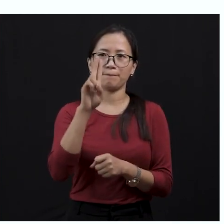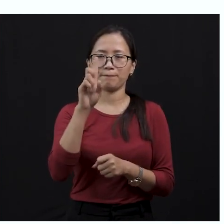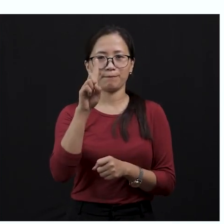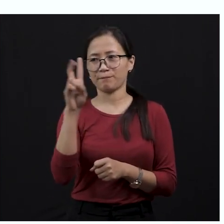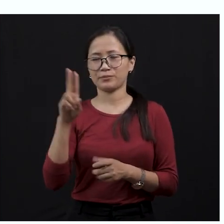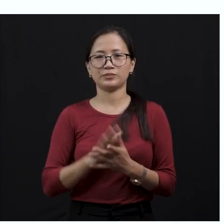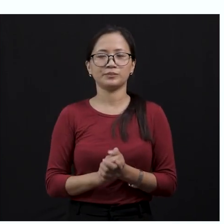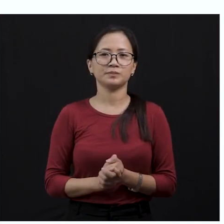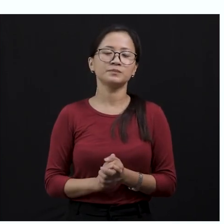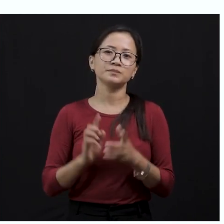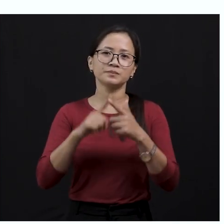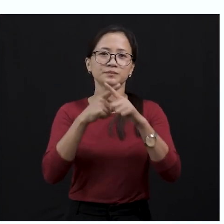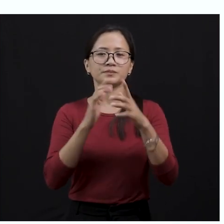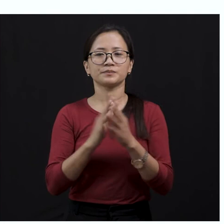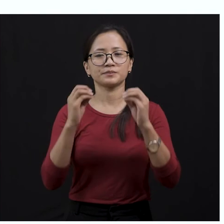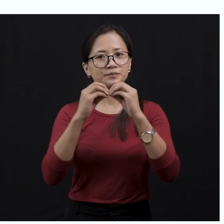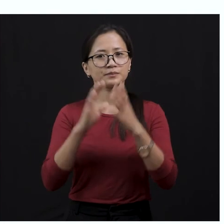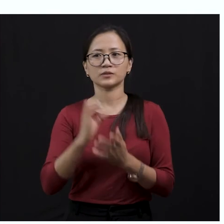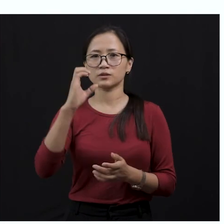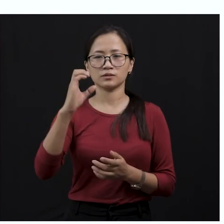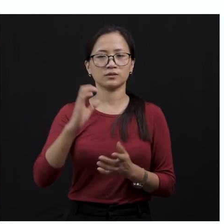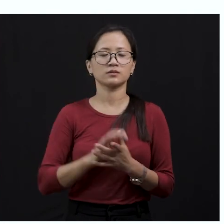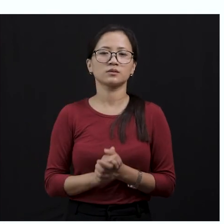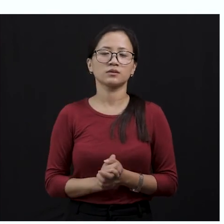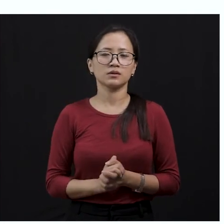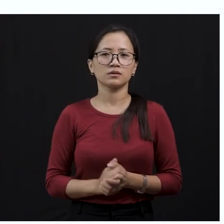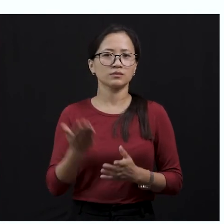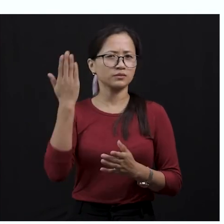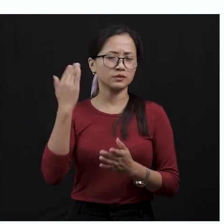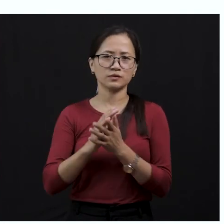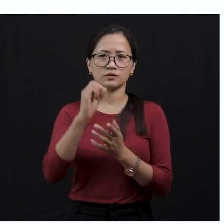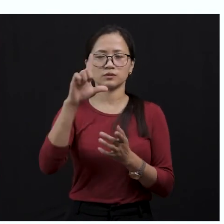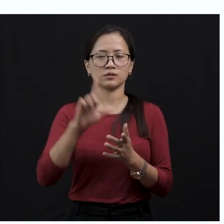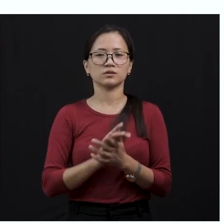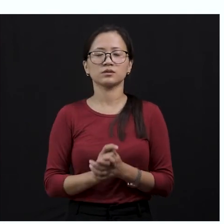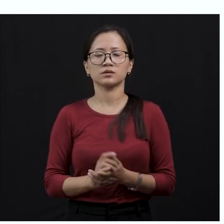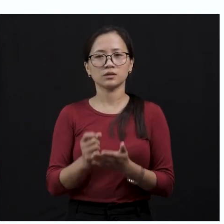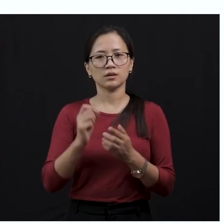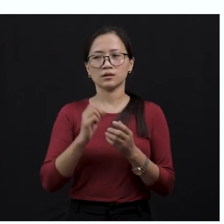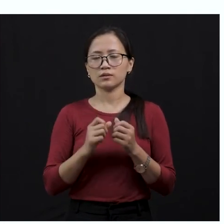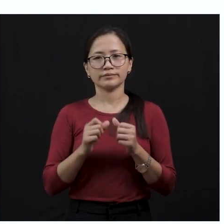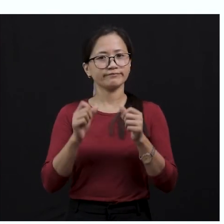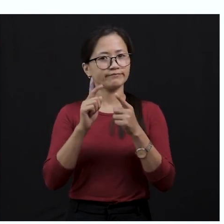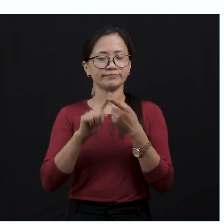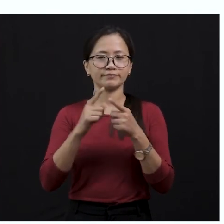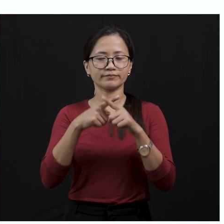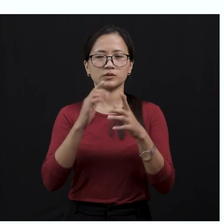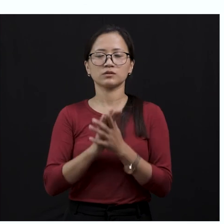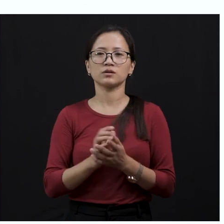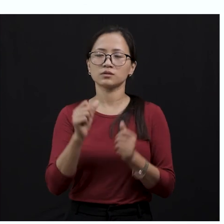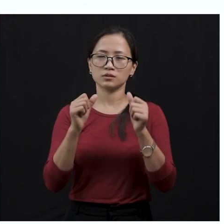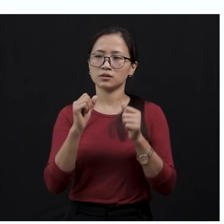That is exercise B and C, because in the previous class I've given you exercise A. Now